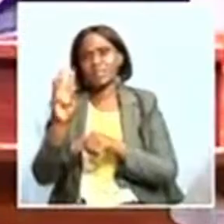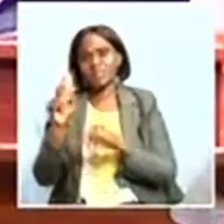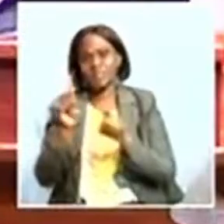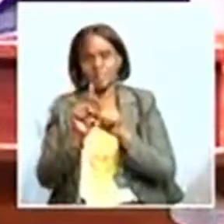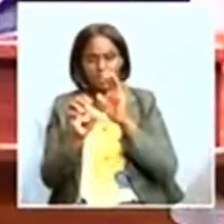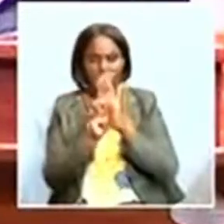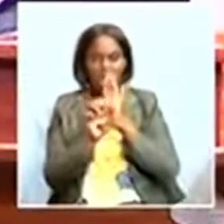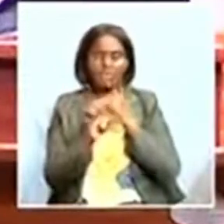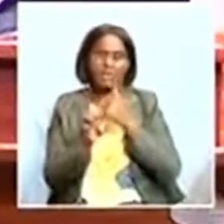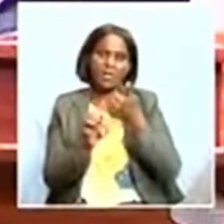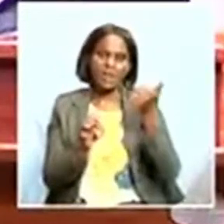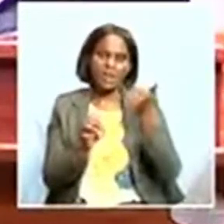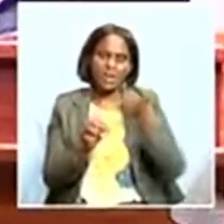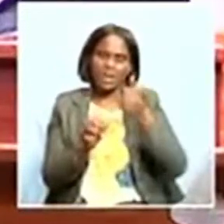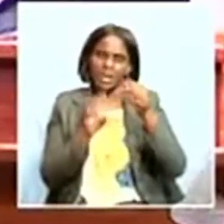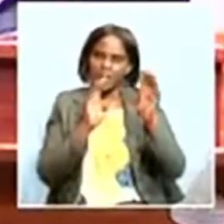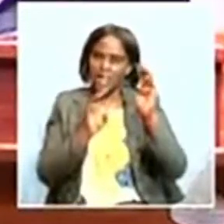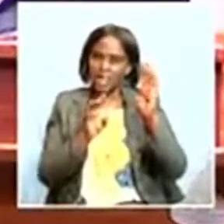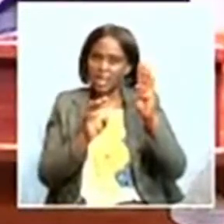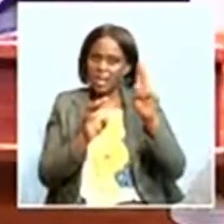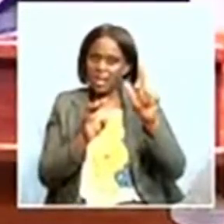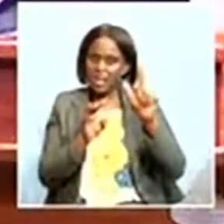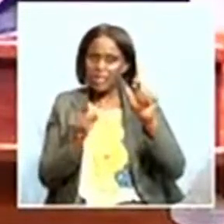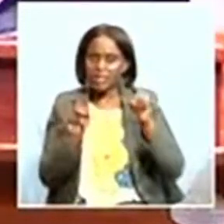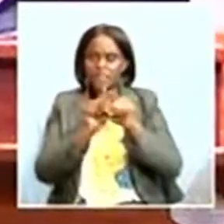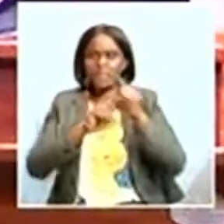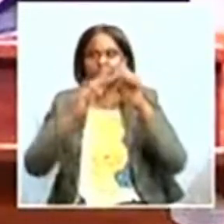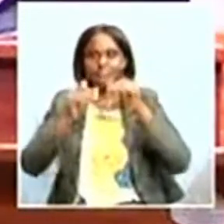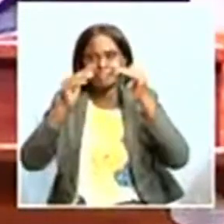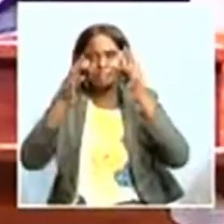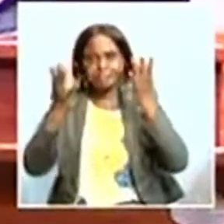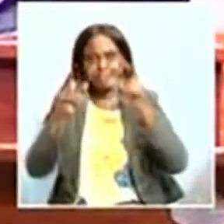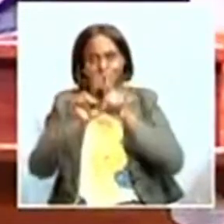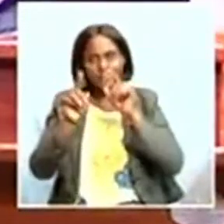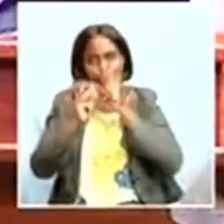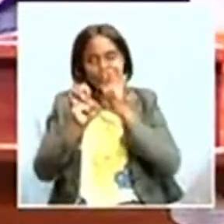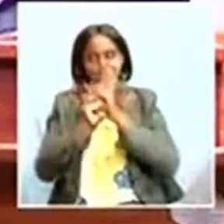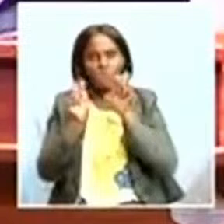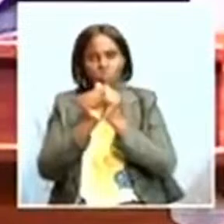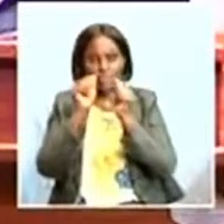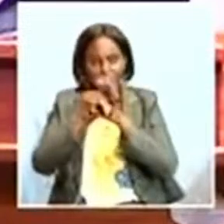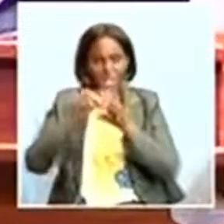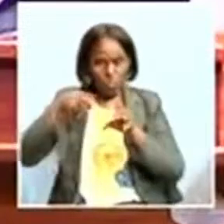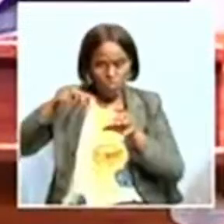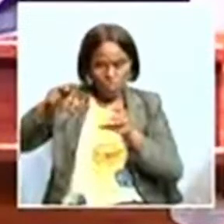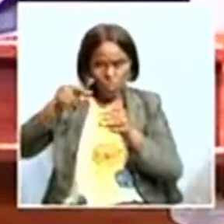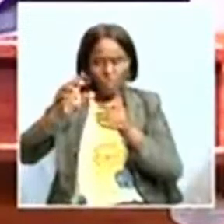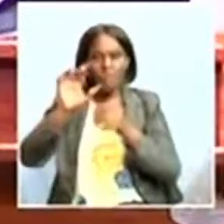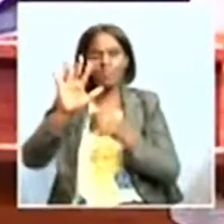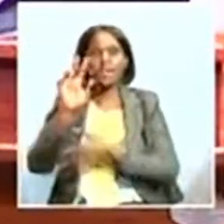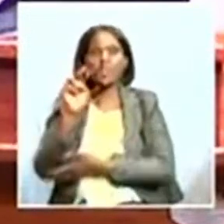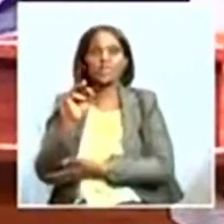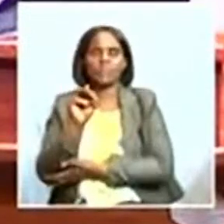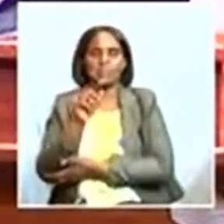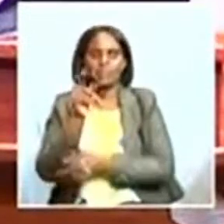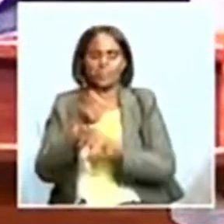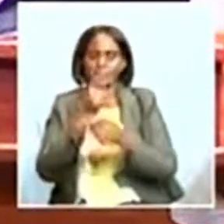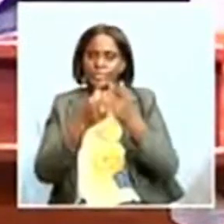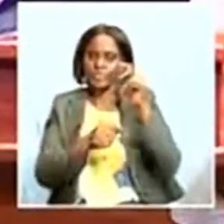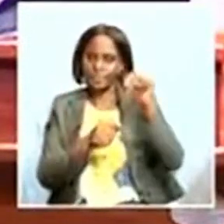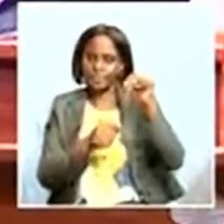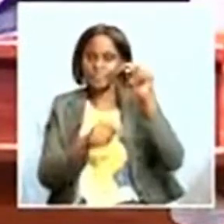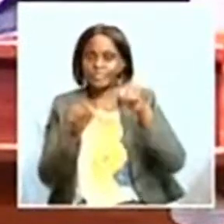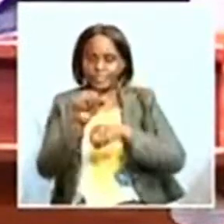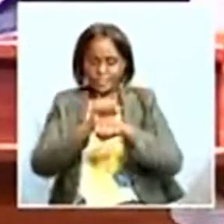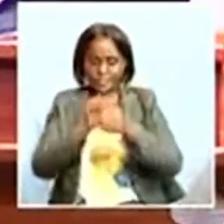Likewise, Ilindela Basic School has not been upgraded as it is within a walkable distance of 5 kilometers from Nakonde